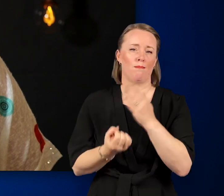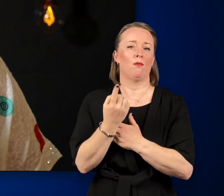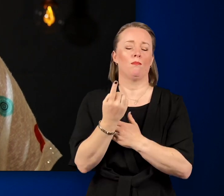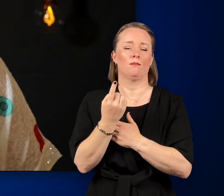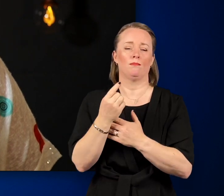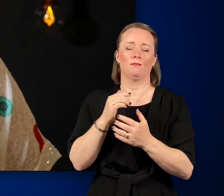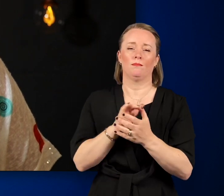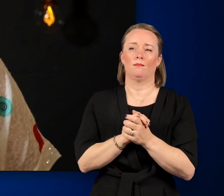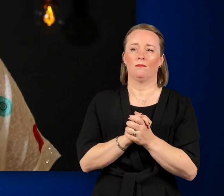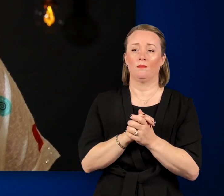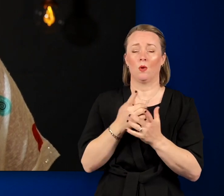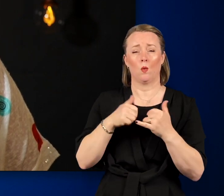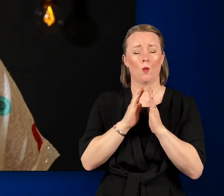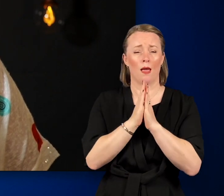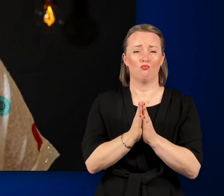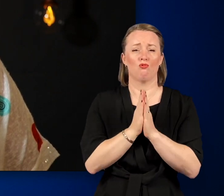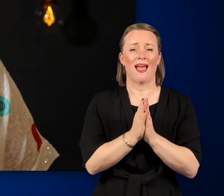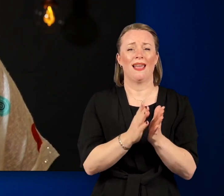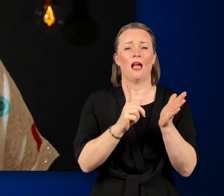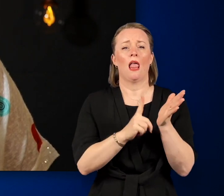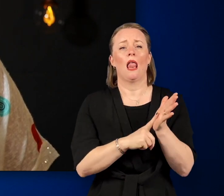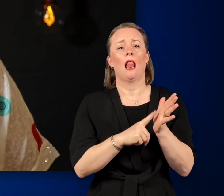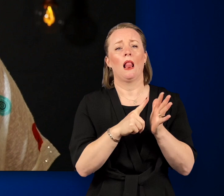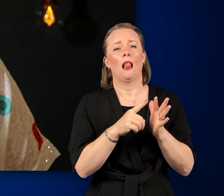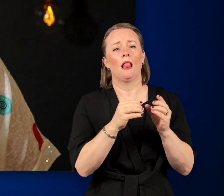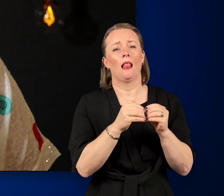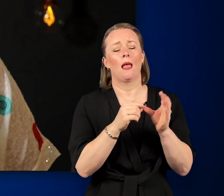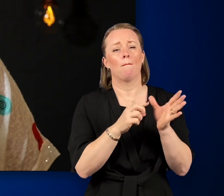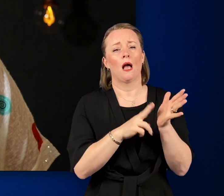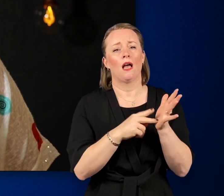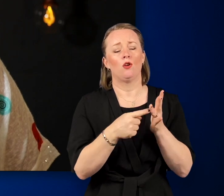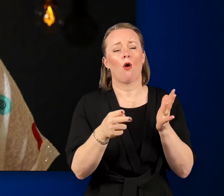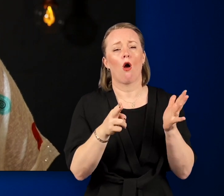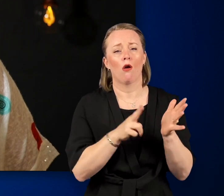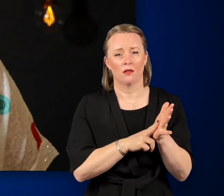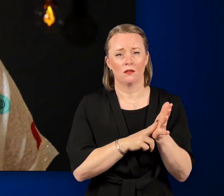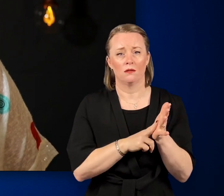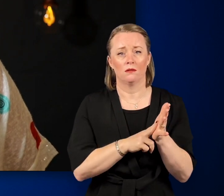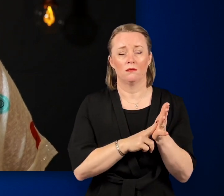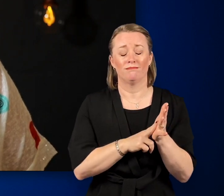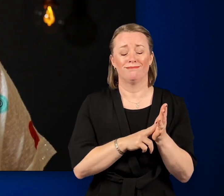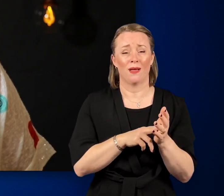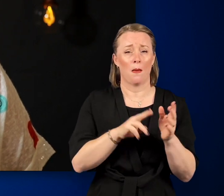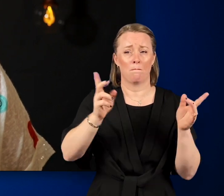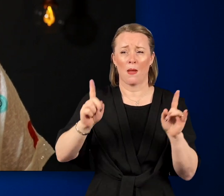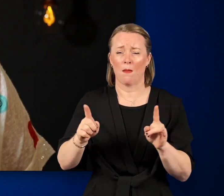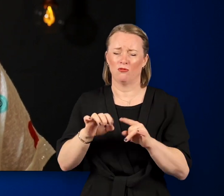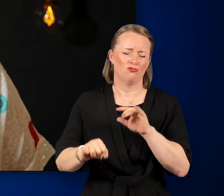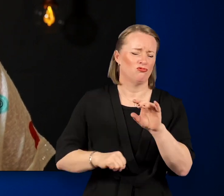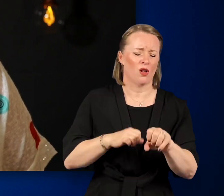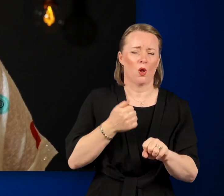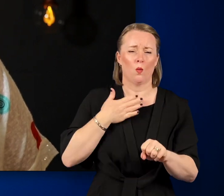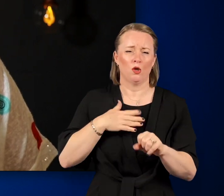And we pray for Lebanon, where the people also are struggling to free themselves of corruption